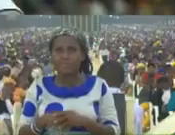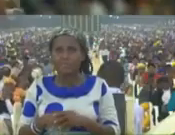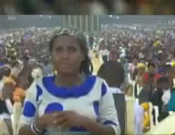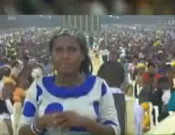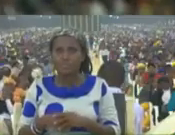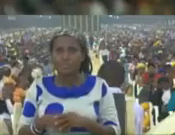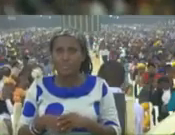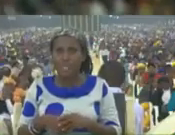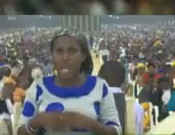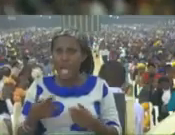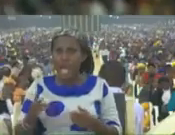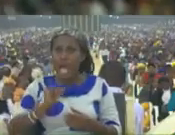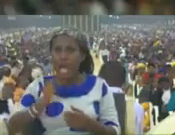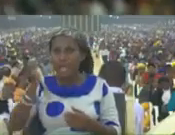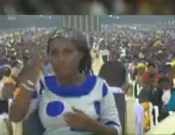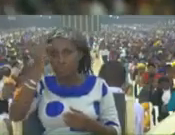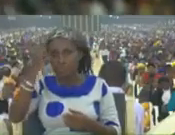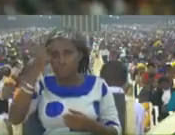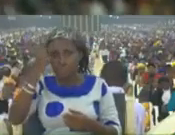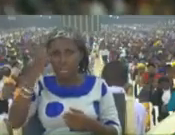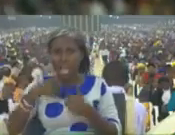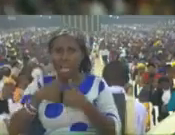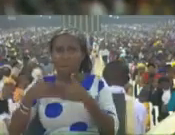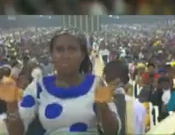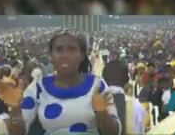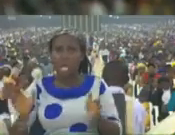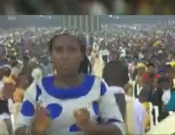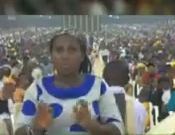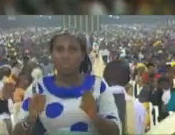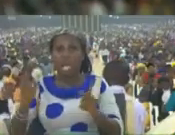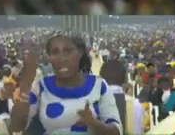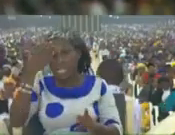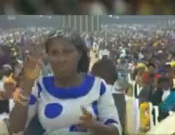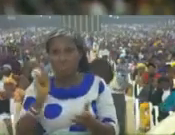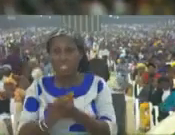I thought I lost an opportunity. I didn't know I gained one.